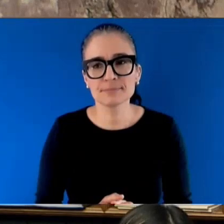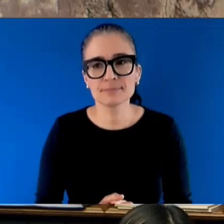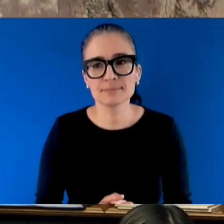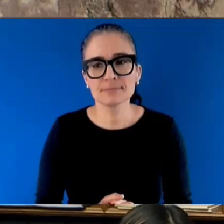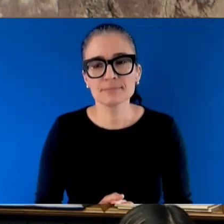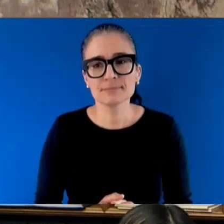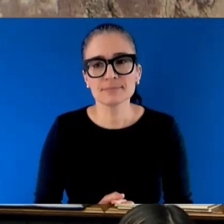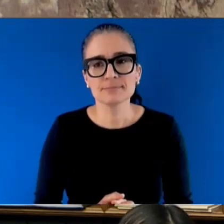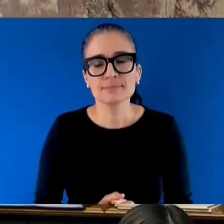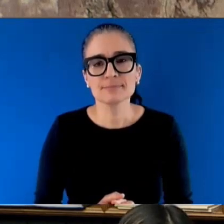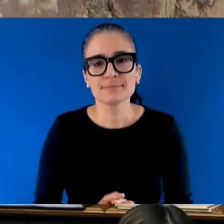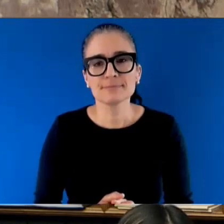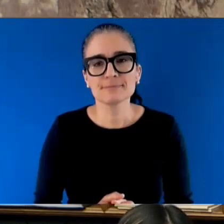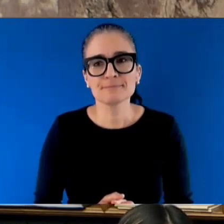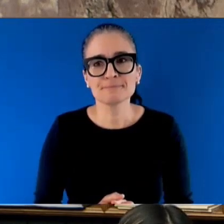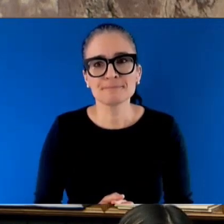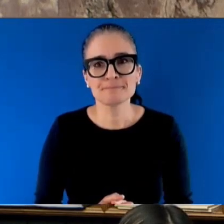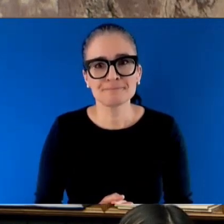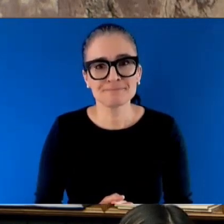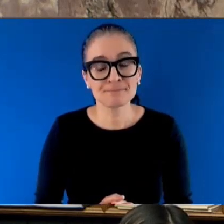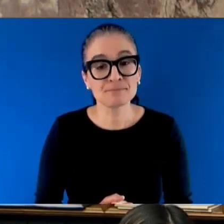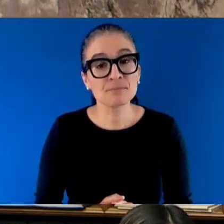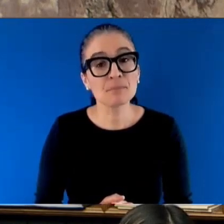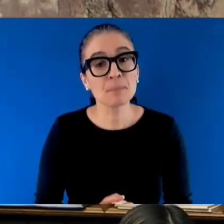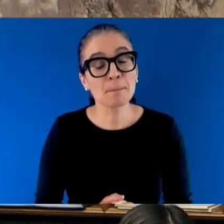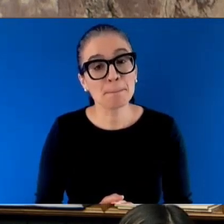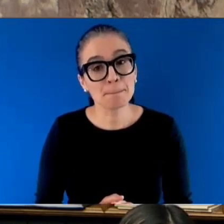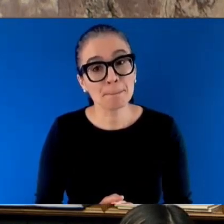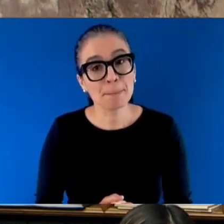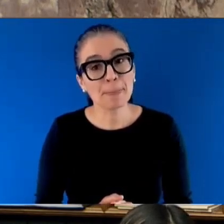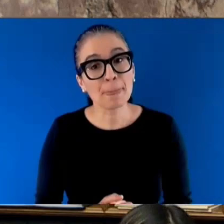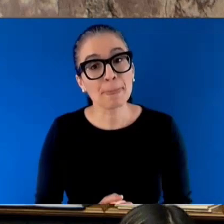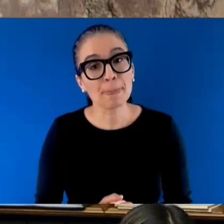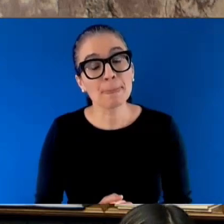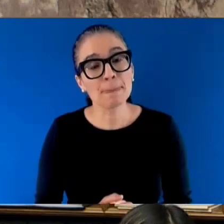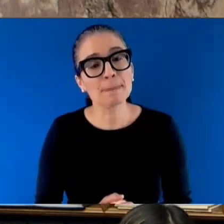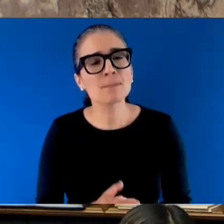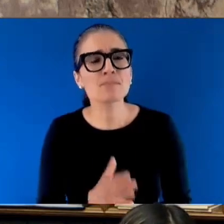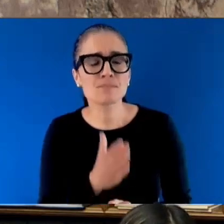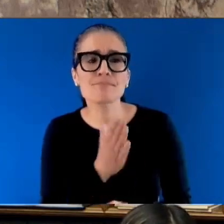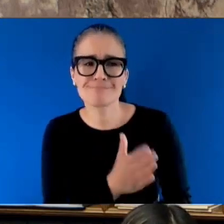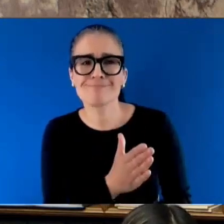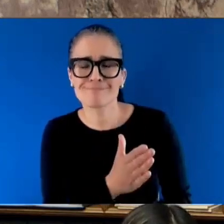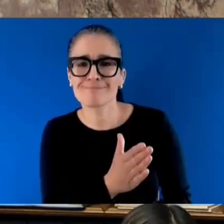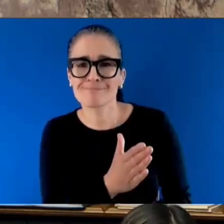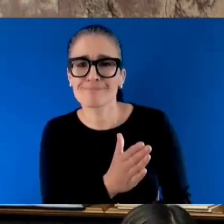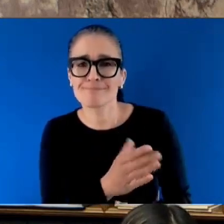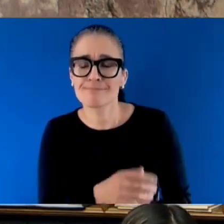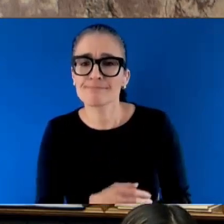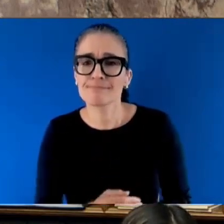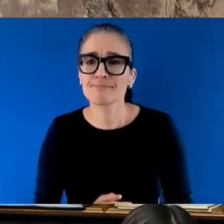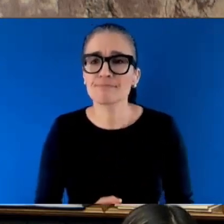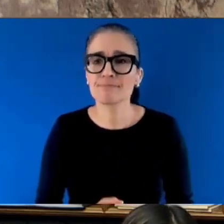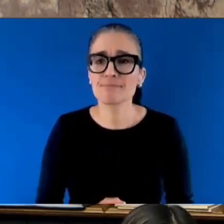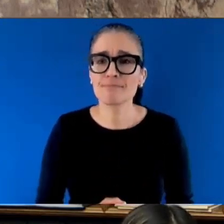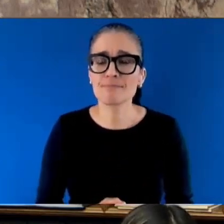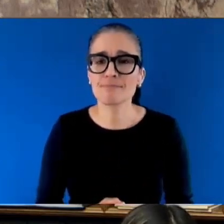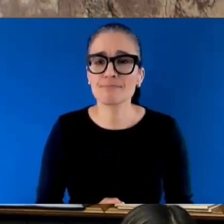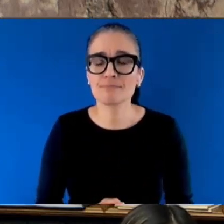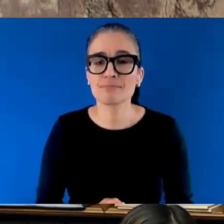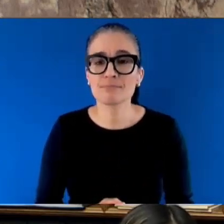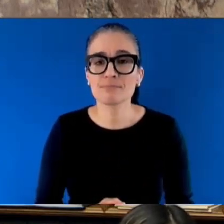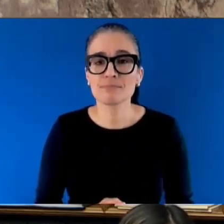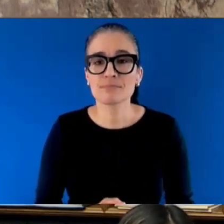No. Minister. Thank you, Honourable Speaker. That's why we've got our Safer Communities Action Plan. That's why we've given